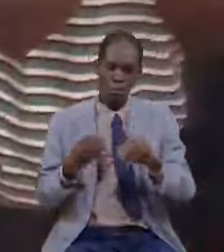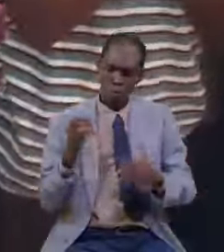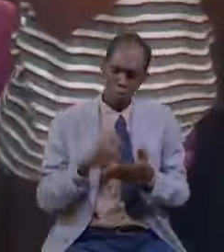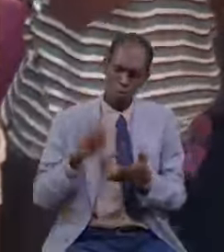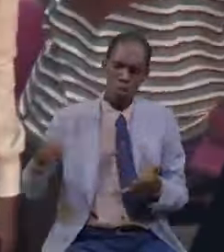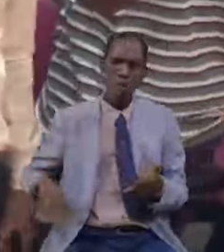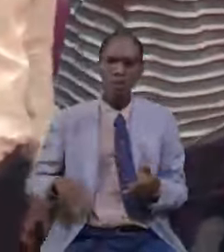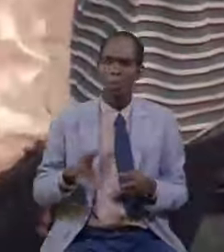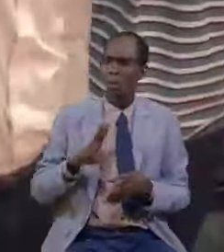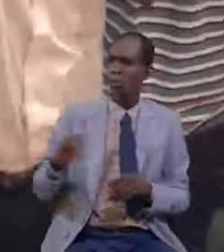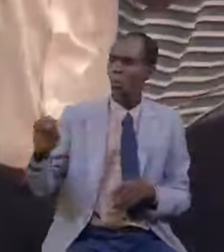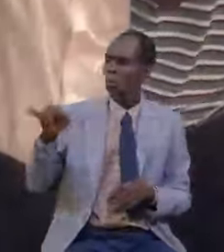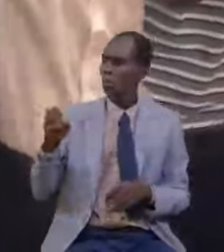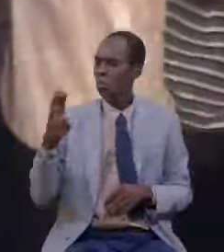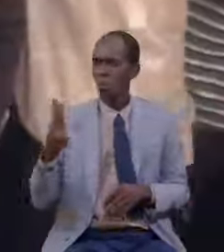Joblessness out.